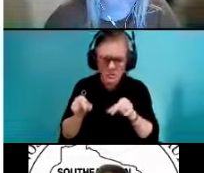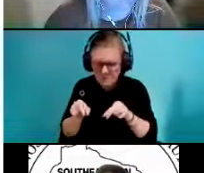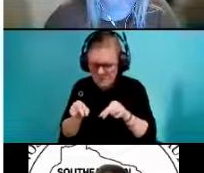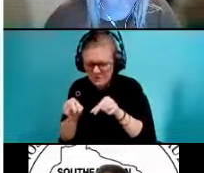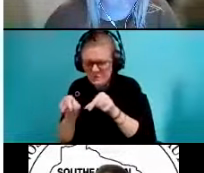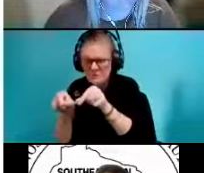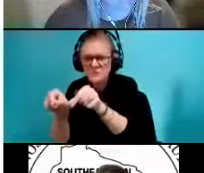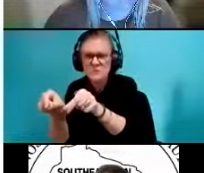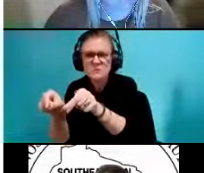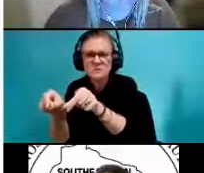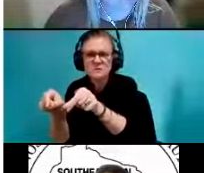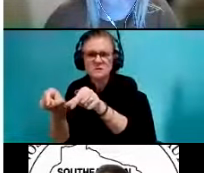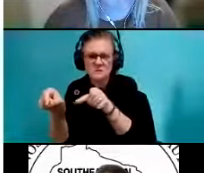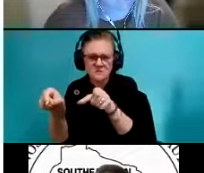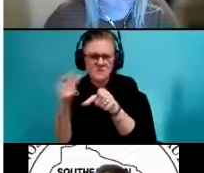transit vehicle and